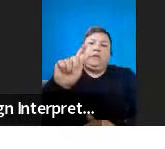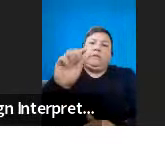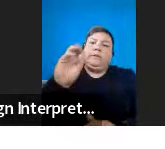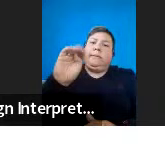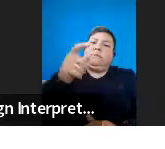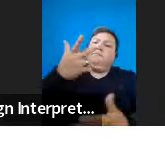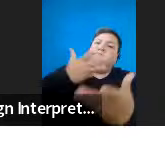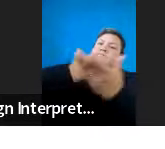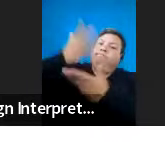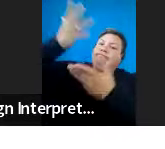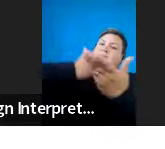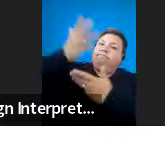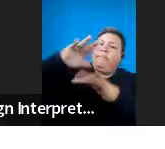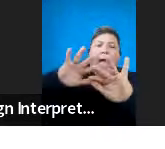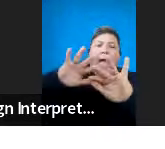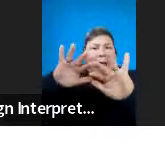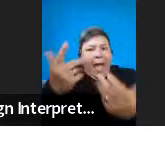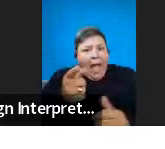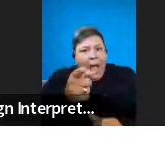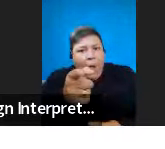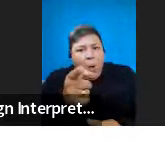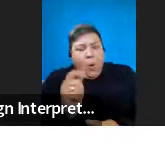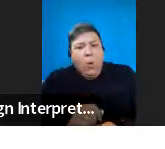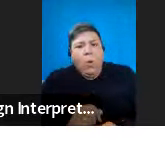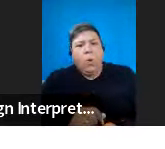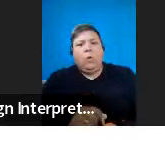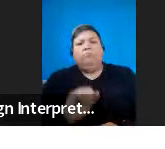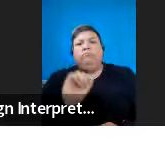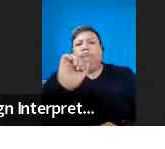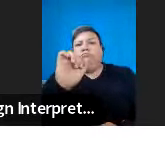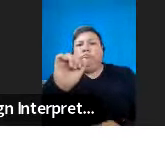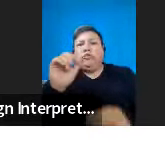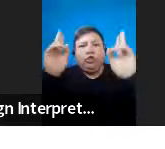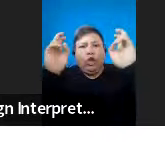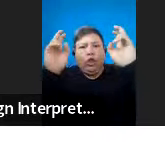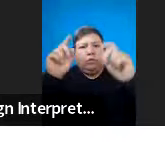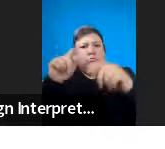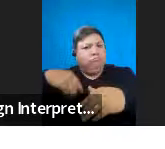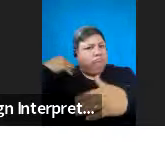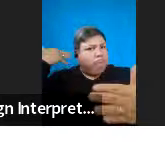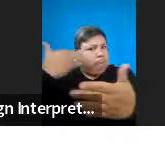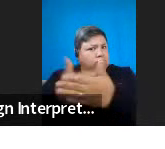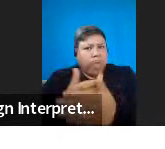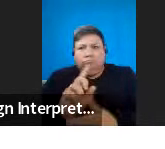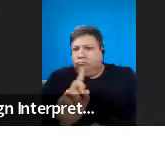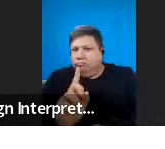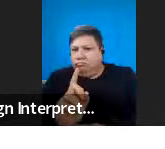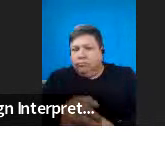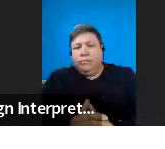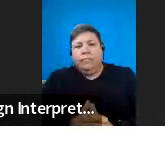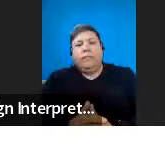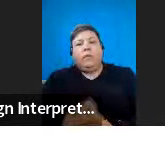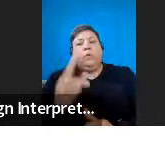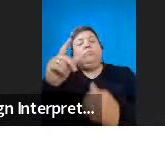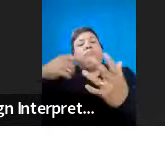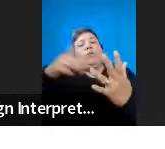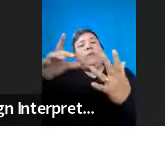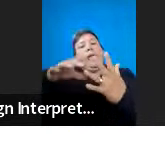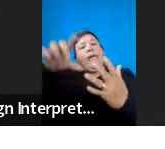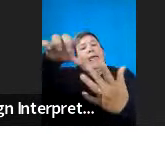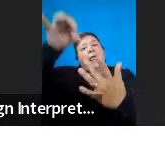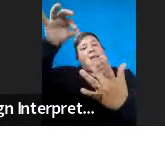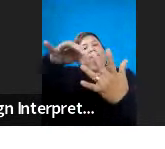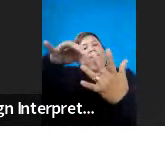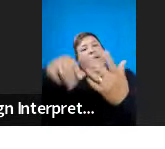how have you been doing that, and what is the status to date? We also invite everybody to ensure that there's